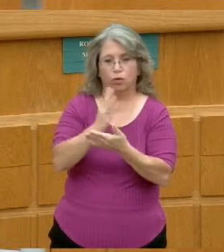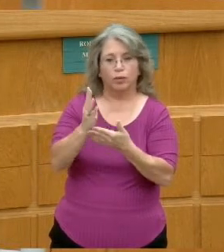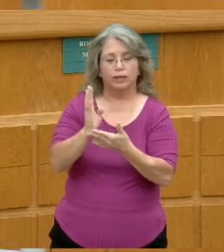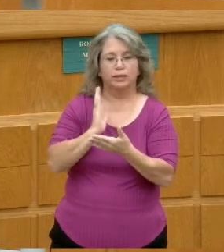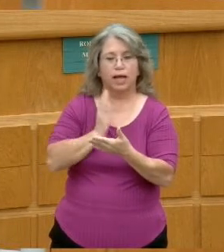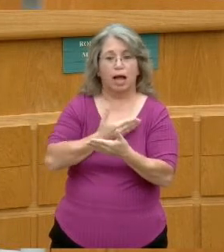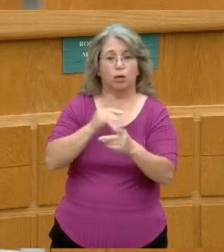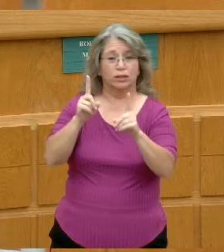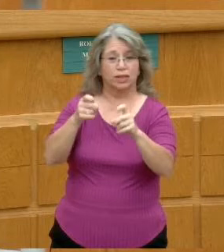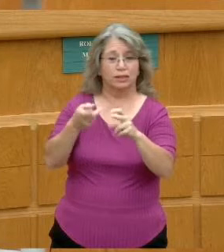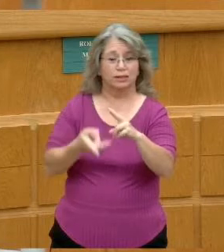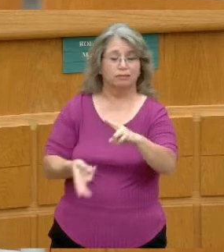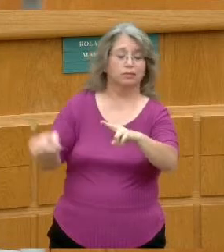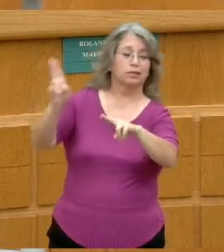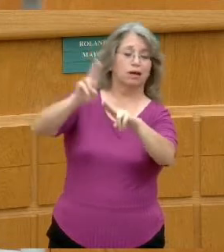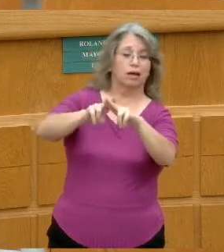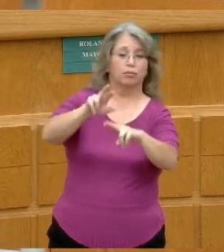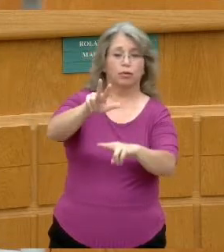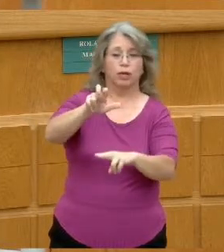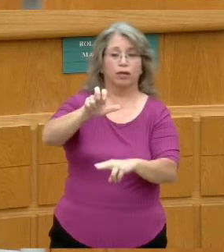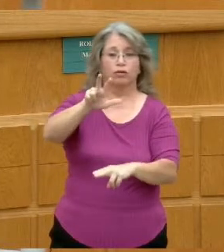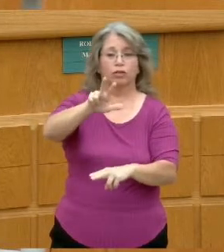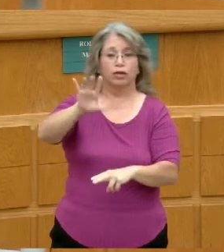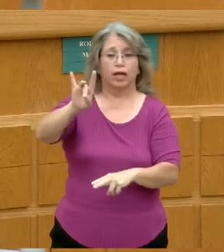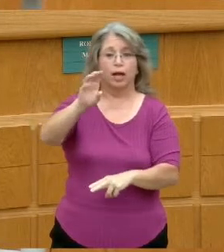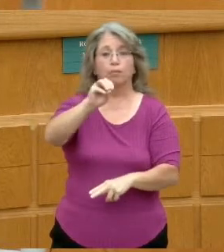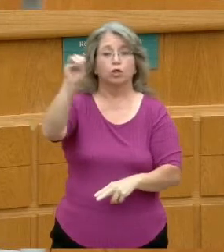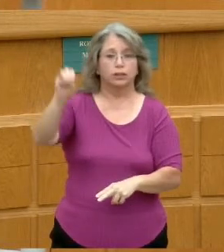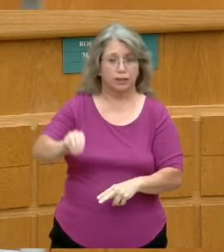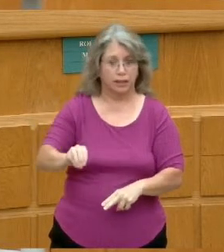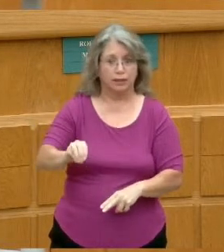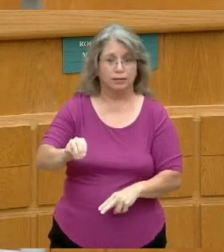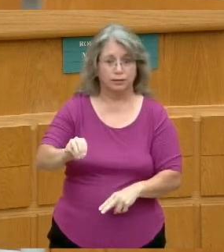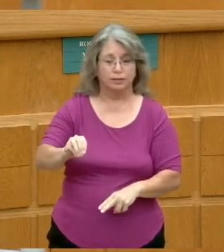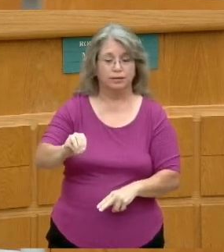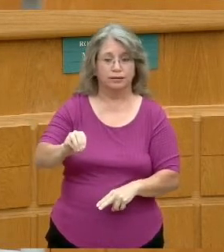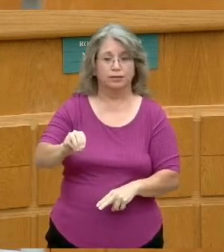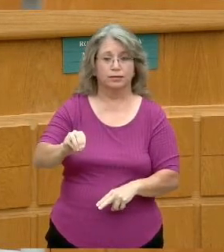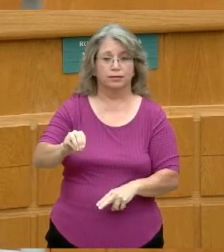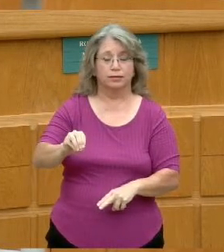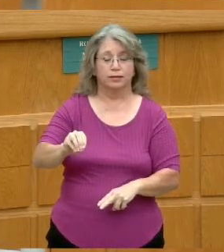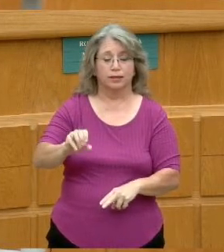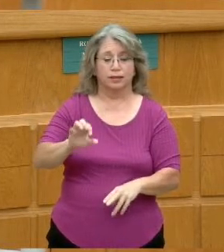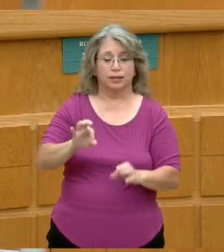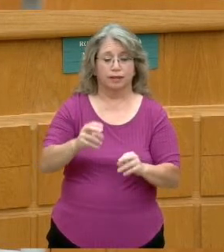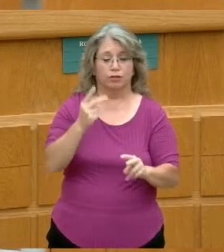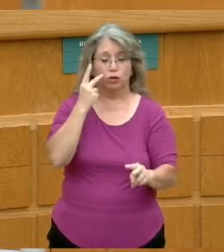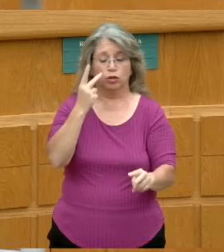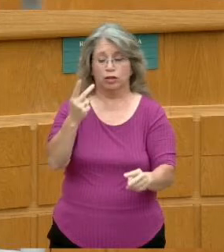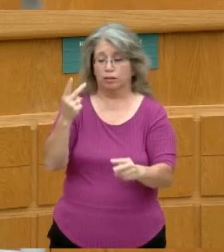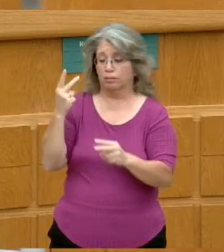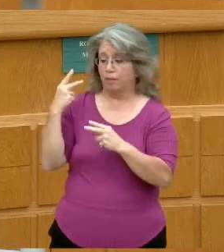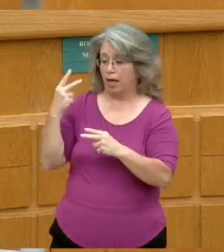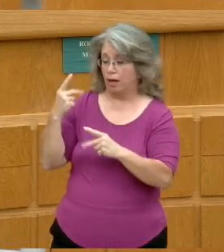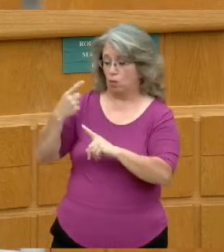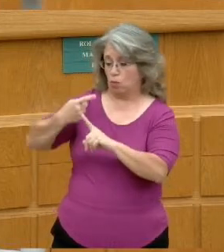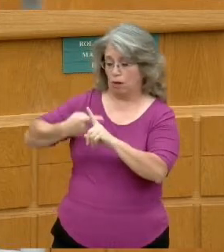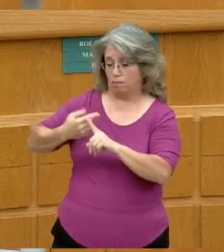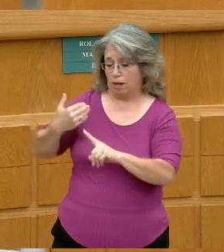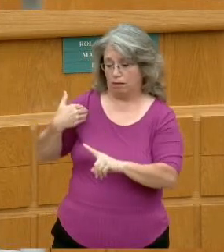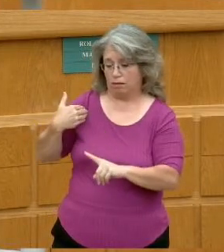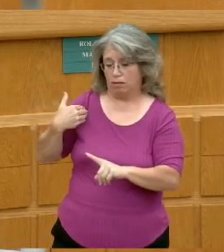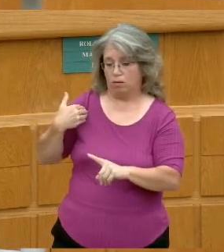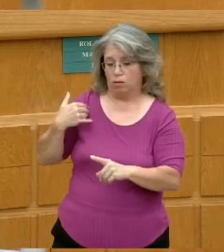testing has increased 338%. And so if you look back 4 weeks ago, for the whole week, we tested about